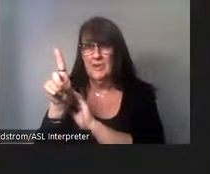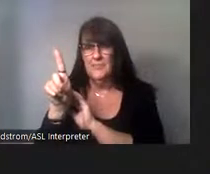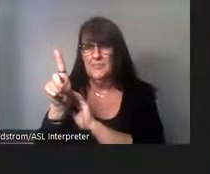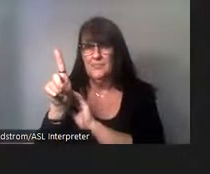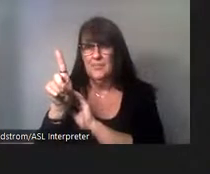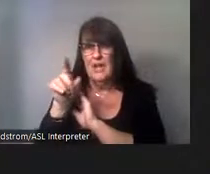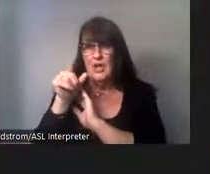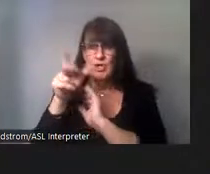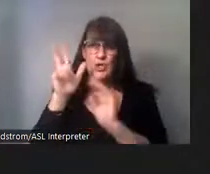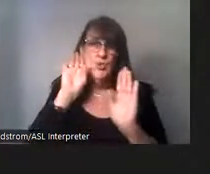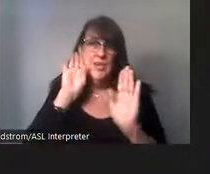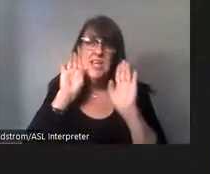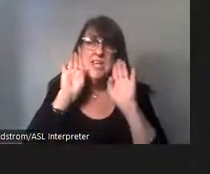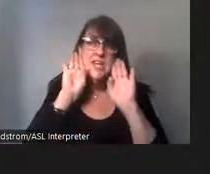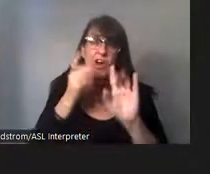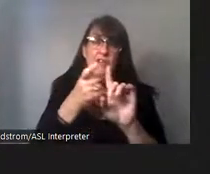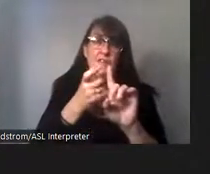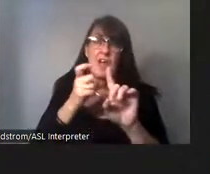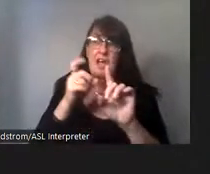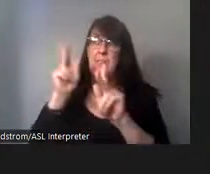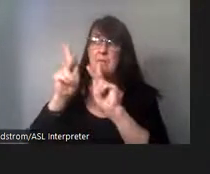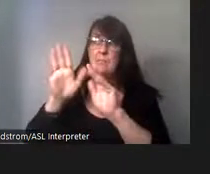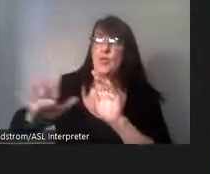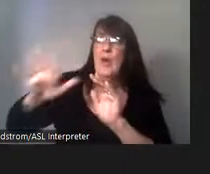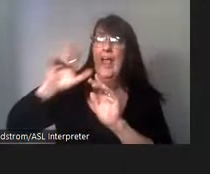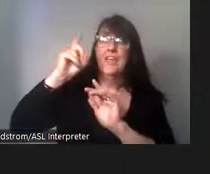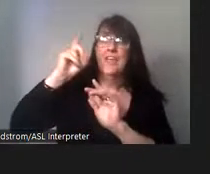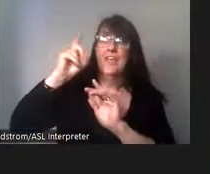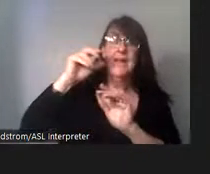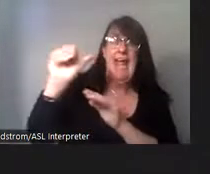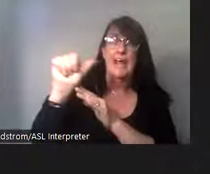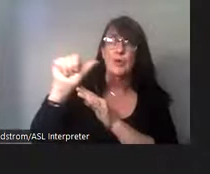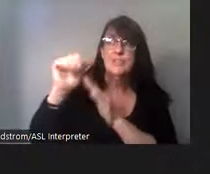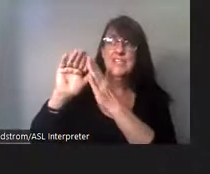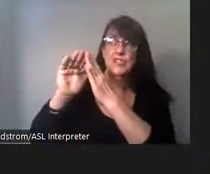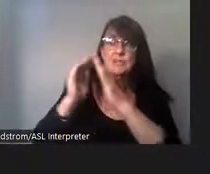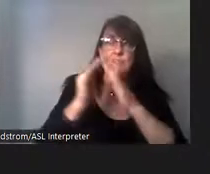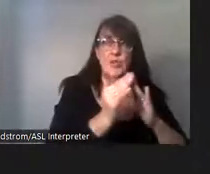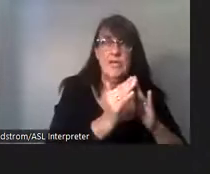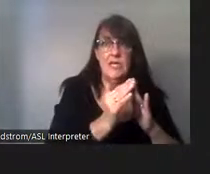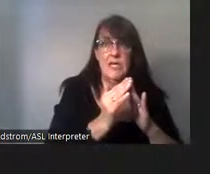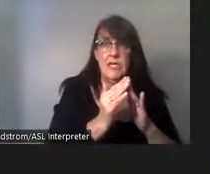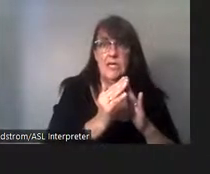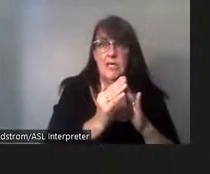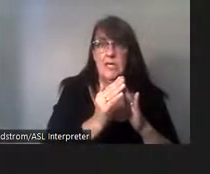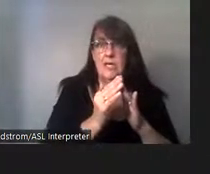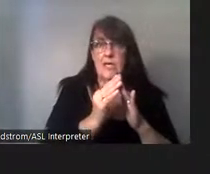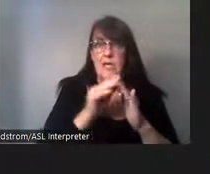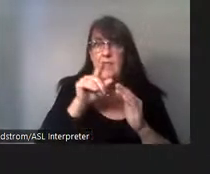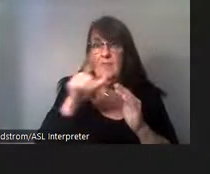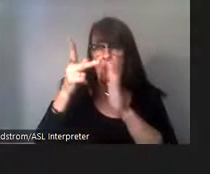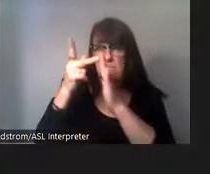you're hearing from folks across the government and the acquisition community that they're